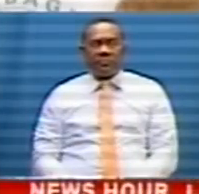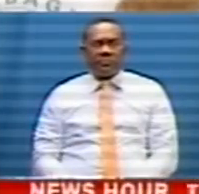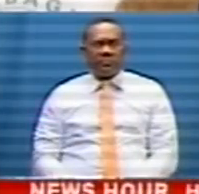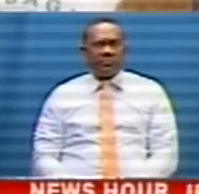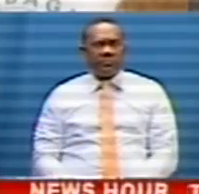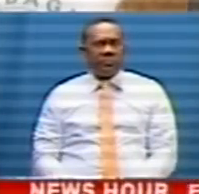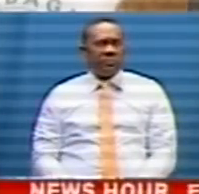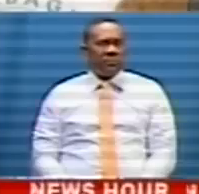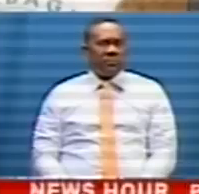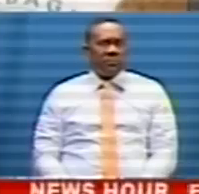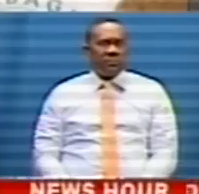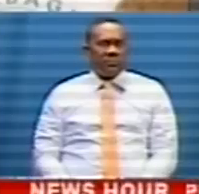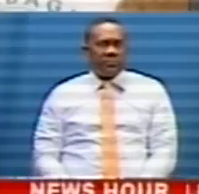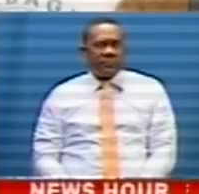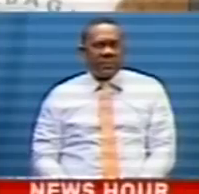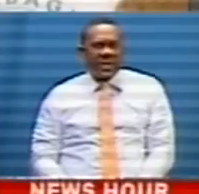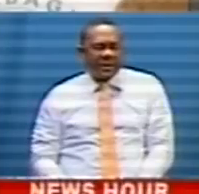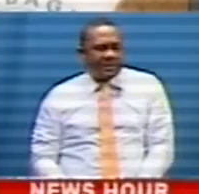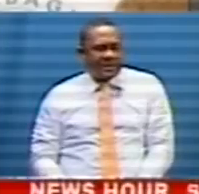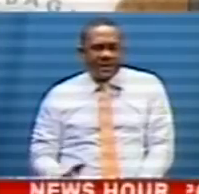that we've accepted to work with.